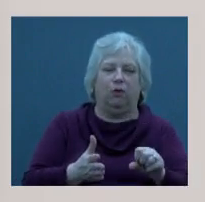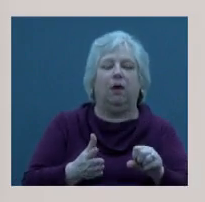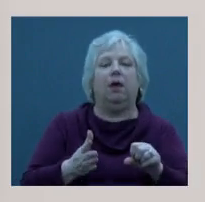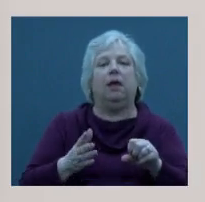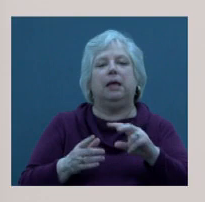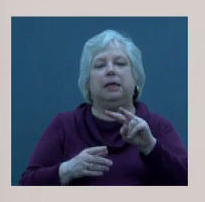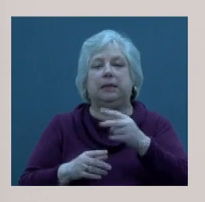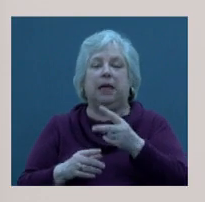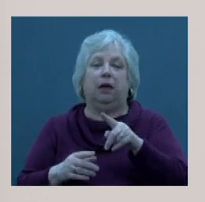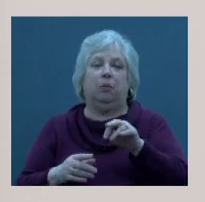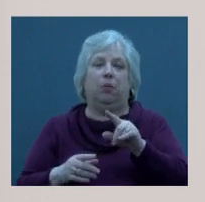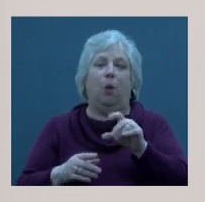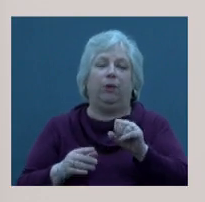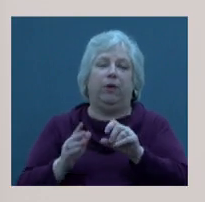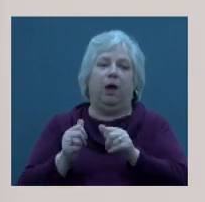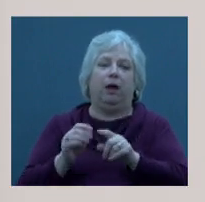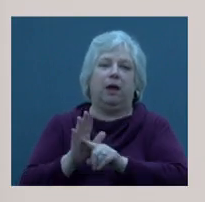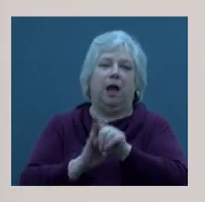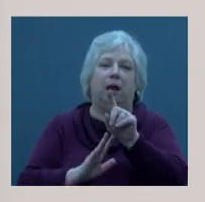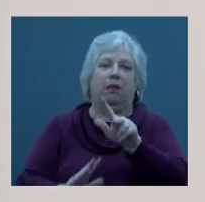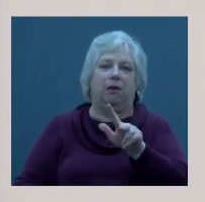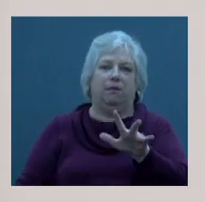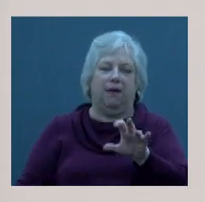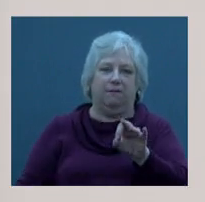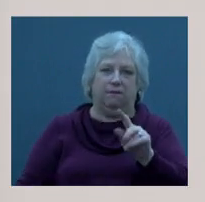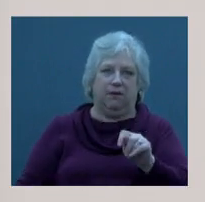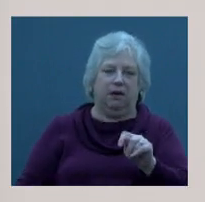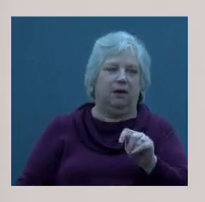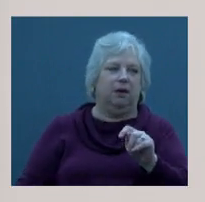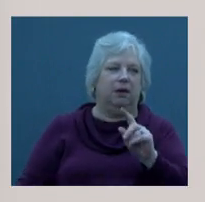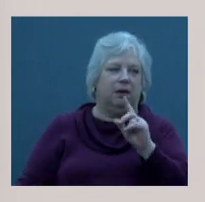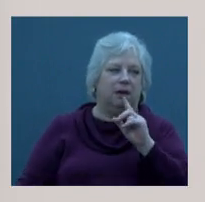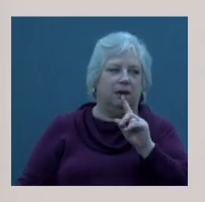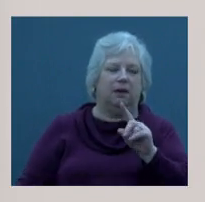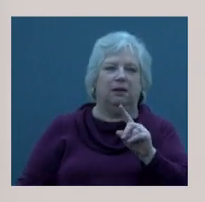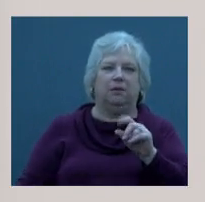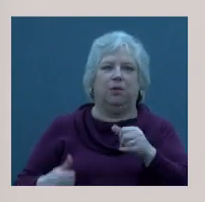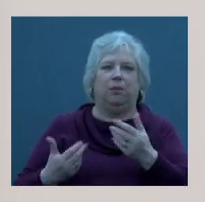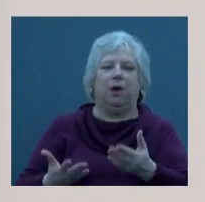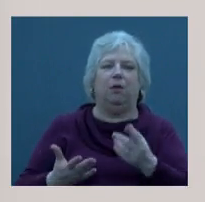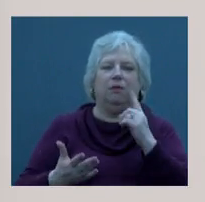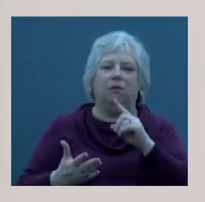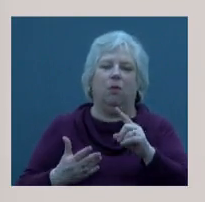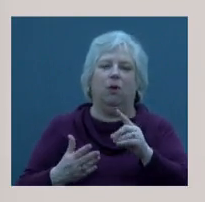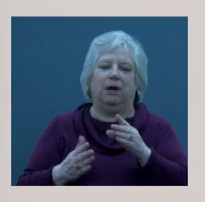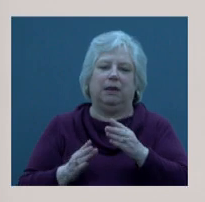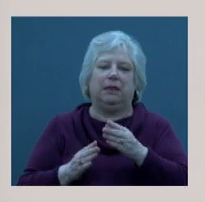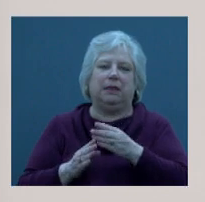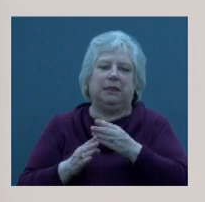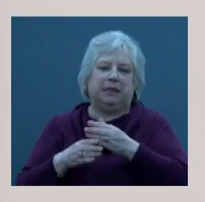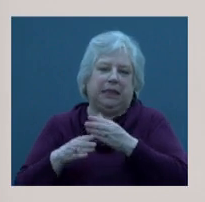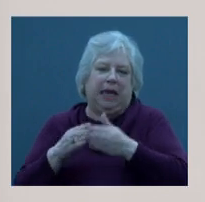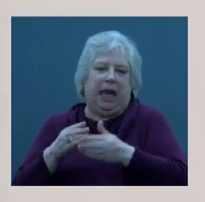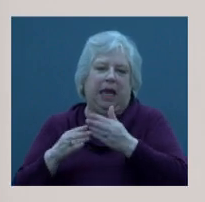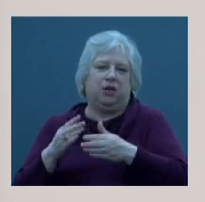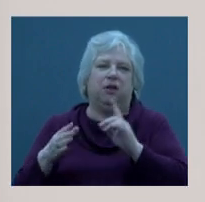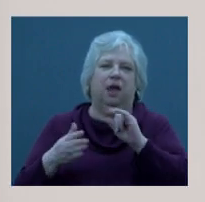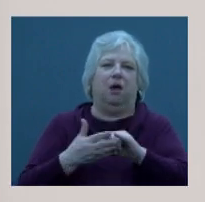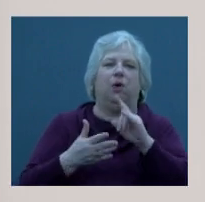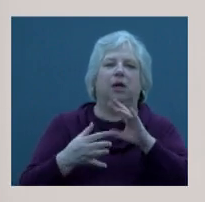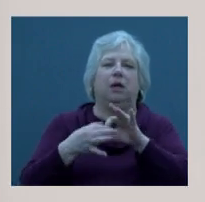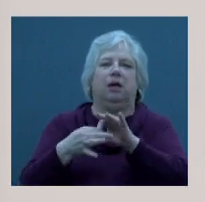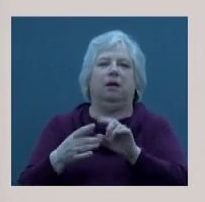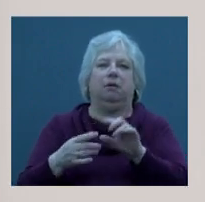second pole sign with a height of 35 feet is proposed on the edge of the western drive that would connect to Otter Creek